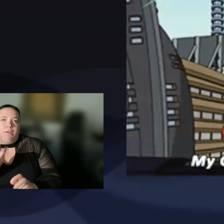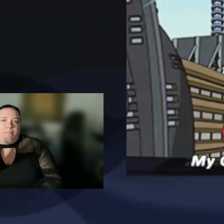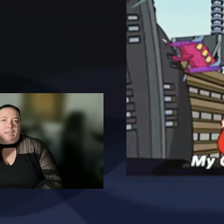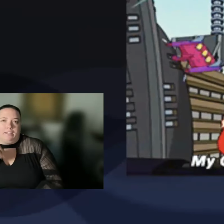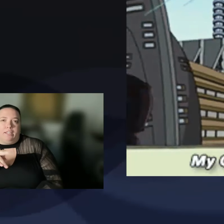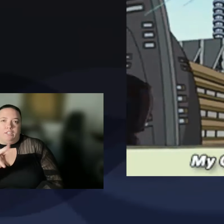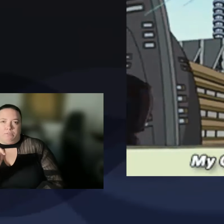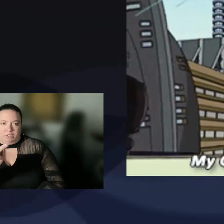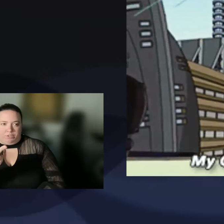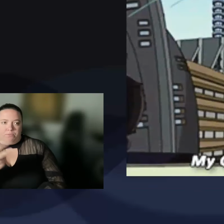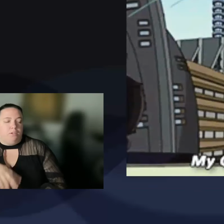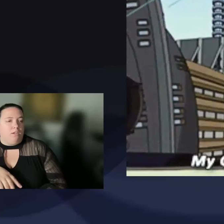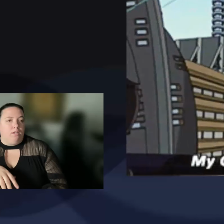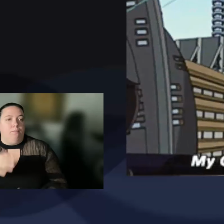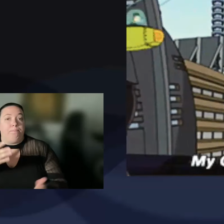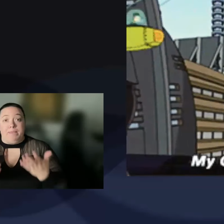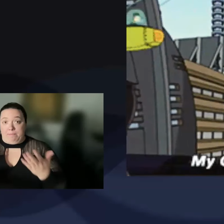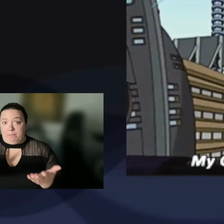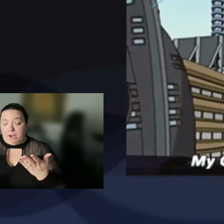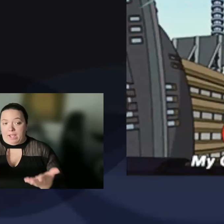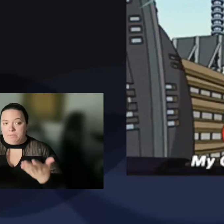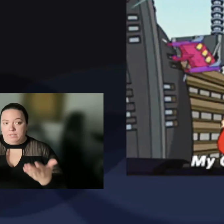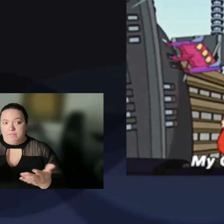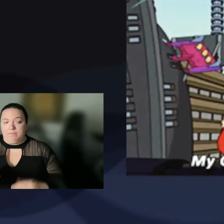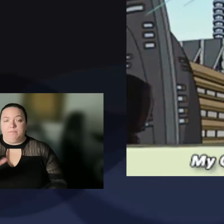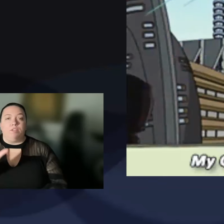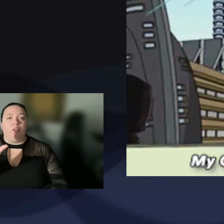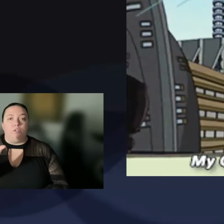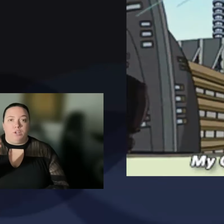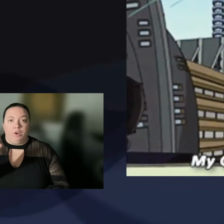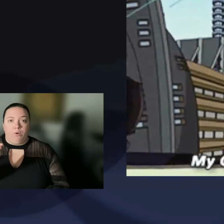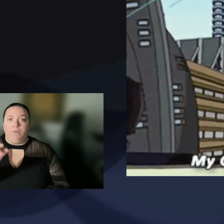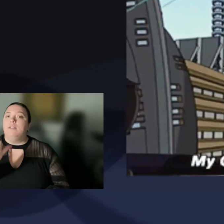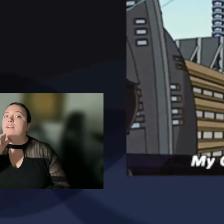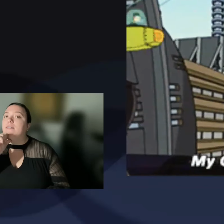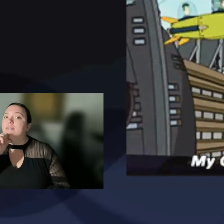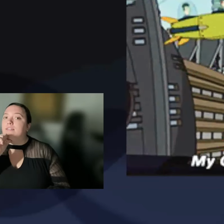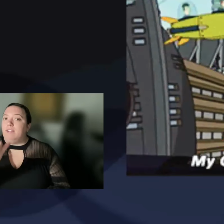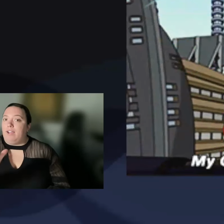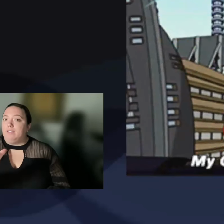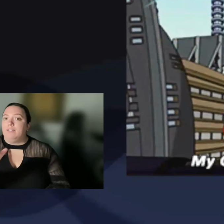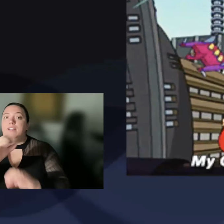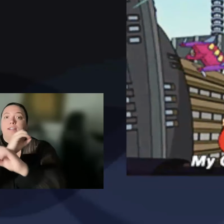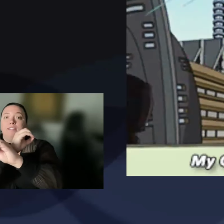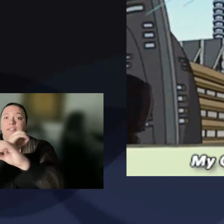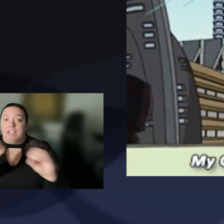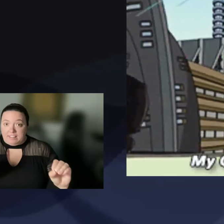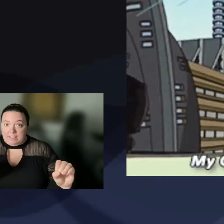we talked about back in like unit 2. Maybe, perhaps, no,